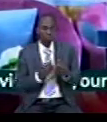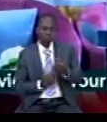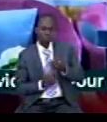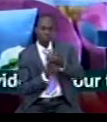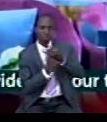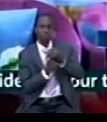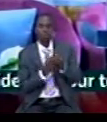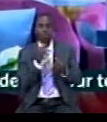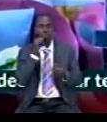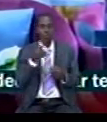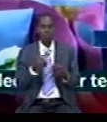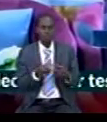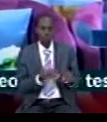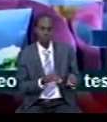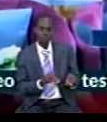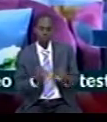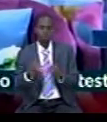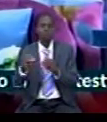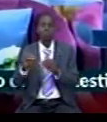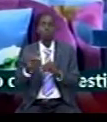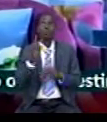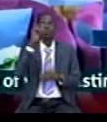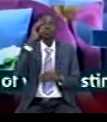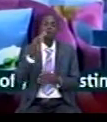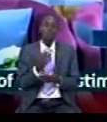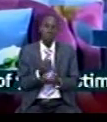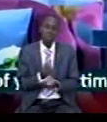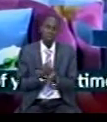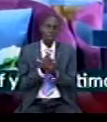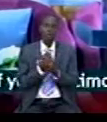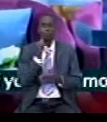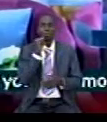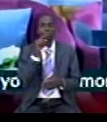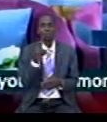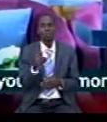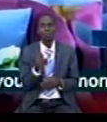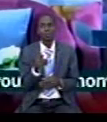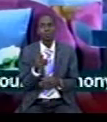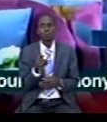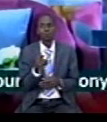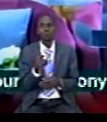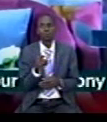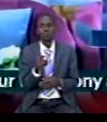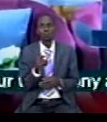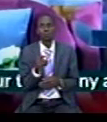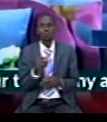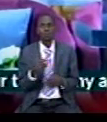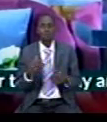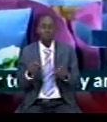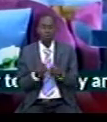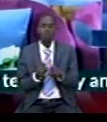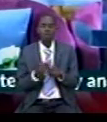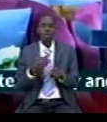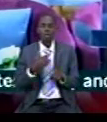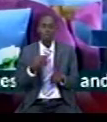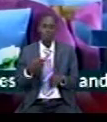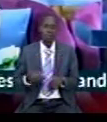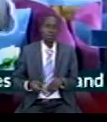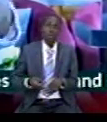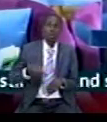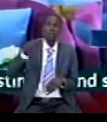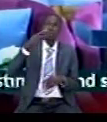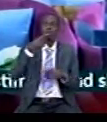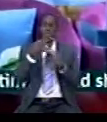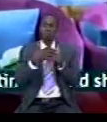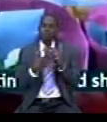help me, God help me, God help me, he helped me. Right, I have high blood pressure.